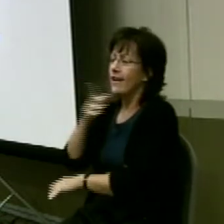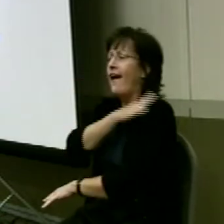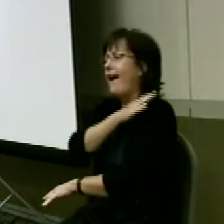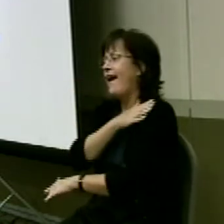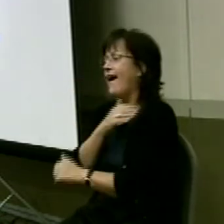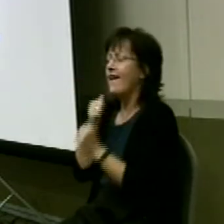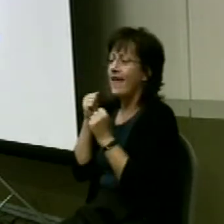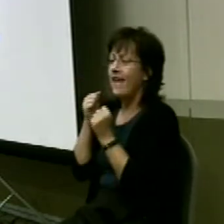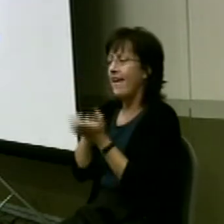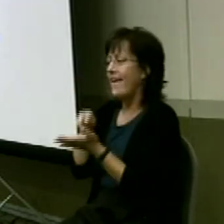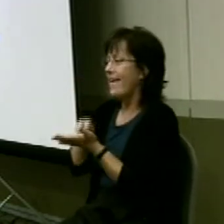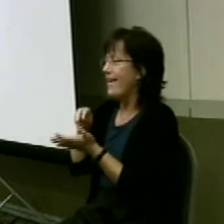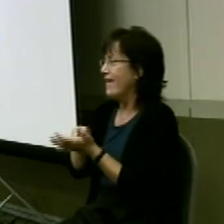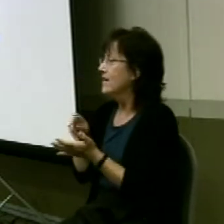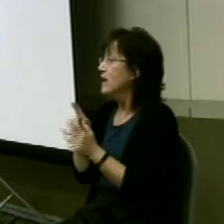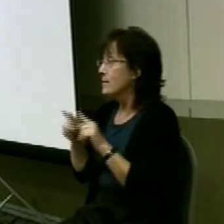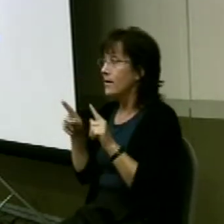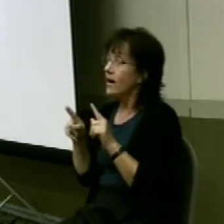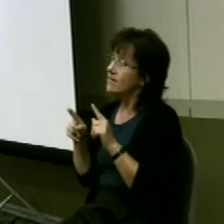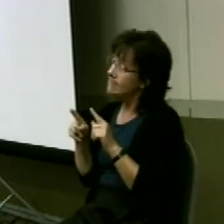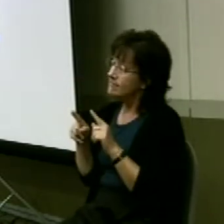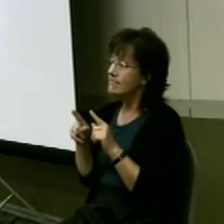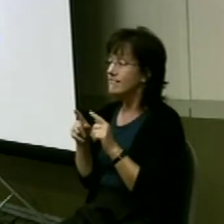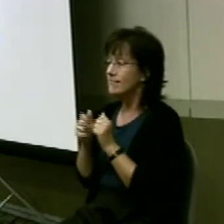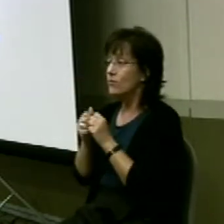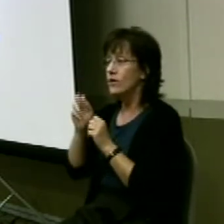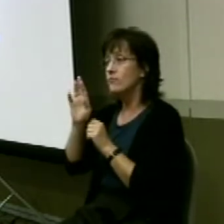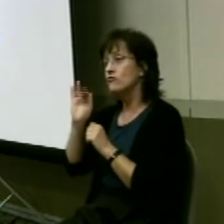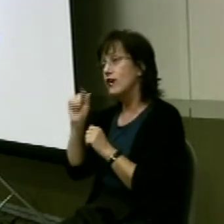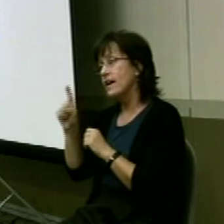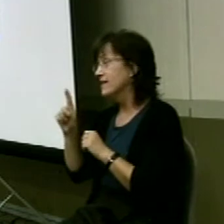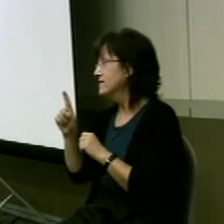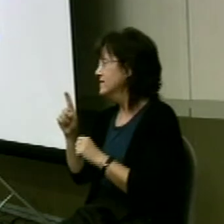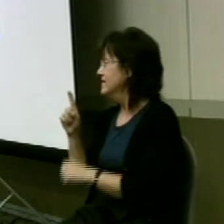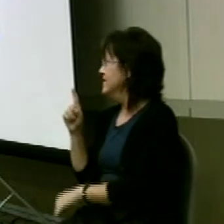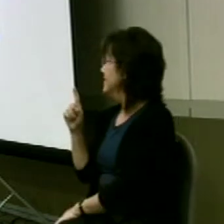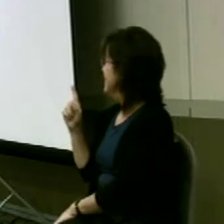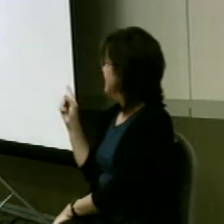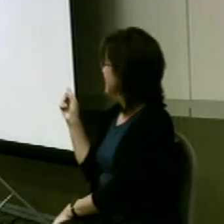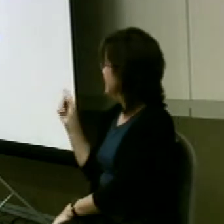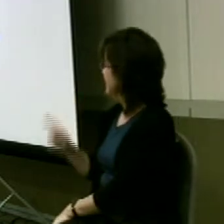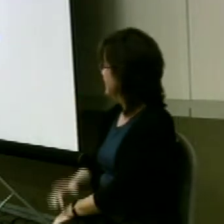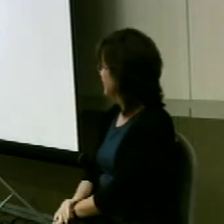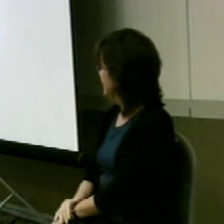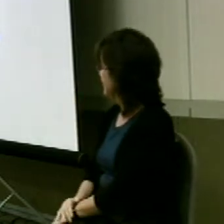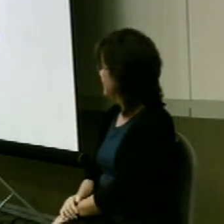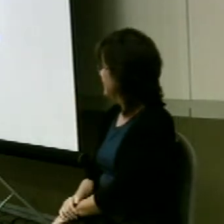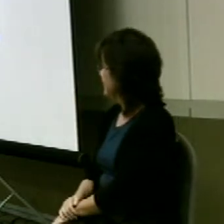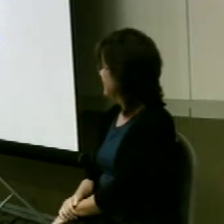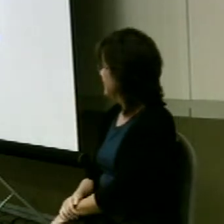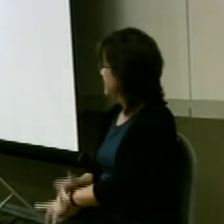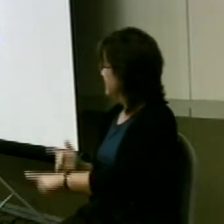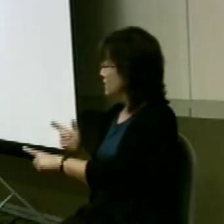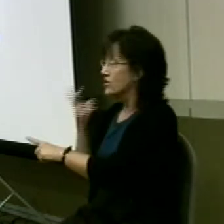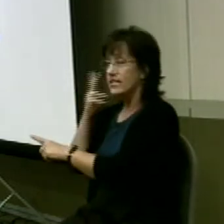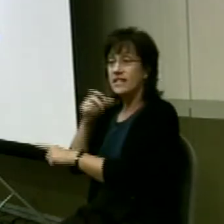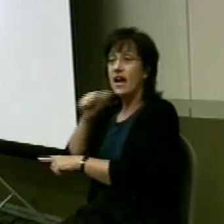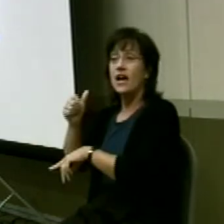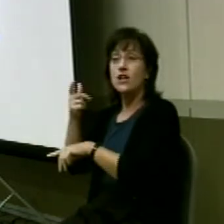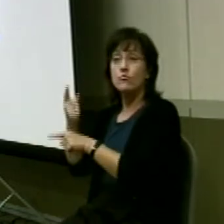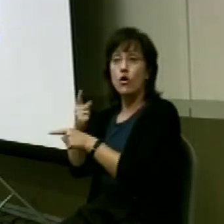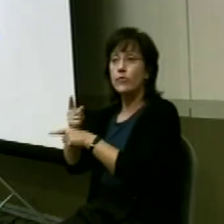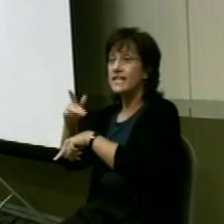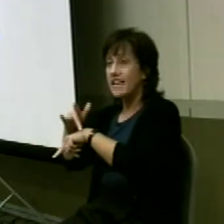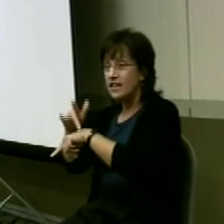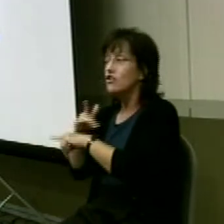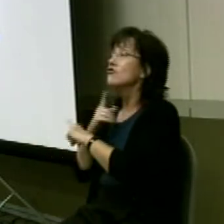and pat yourselves on the back. But unfortunately, with Brad, sorry, Brenda. No, that's okay. I was going to say, you can see